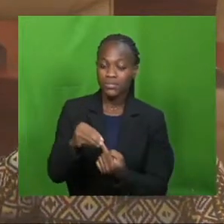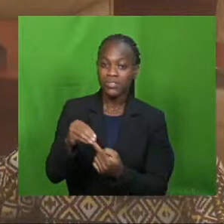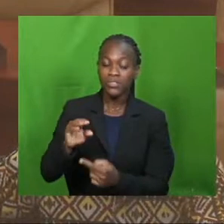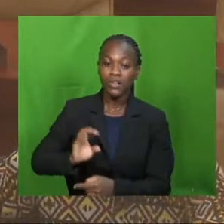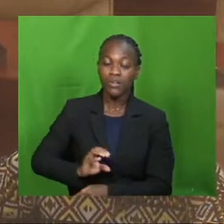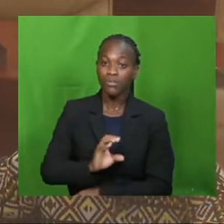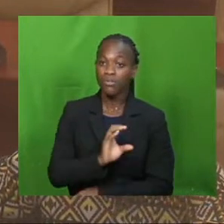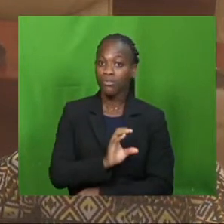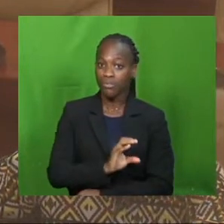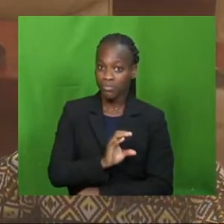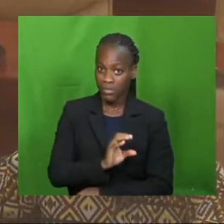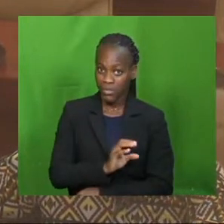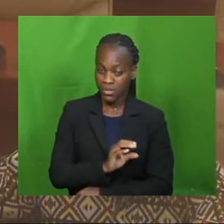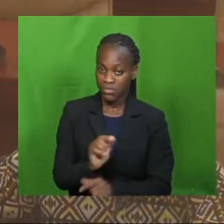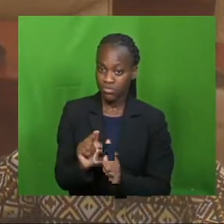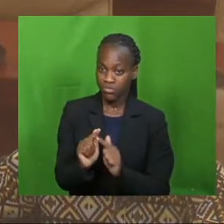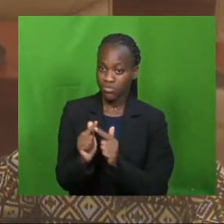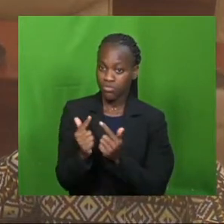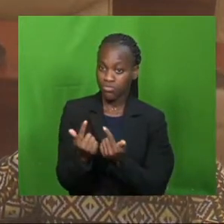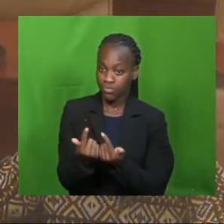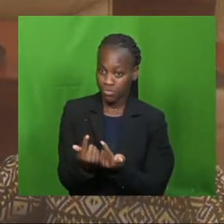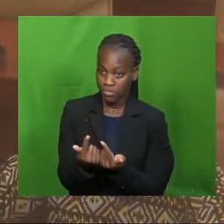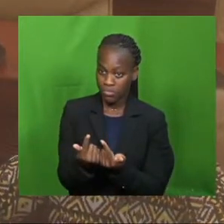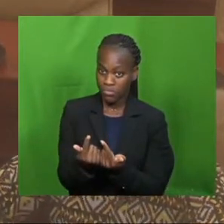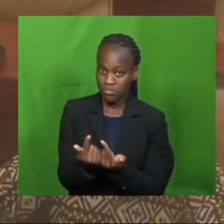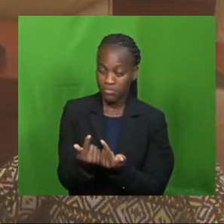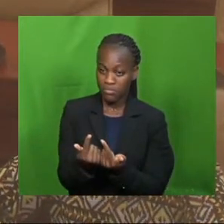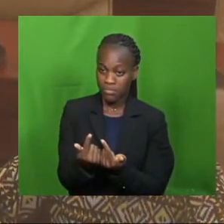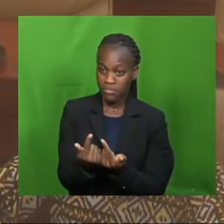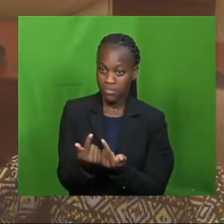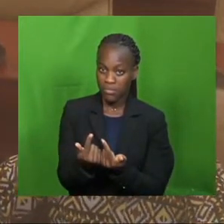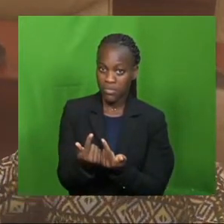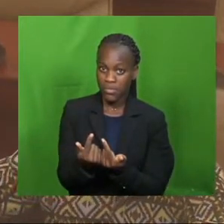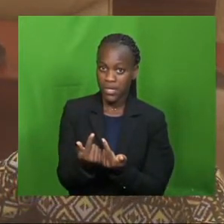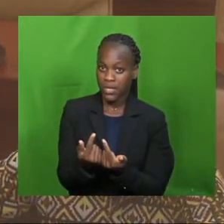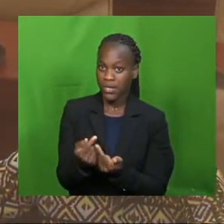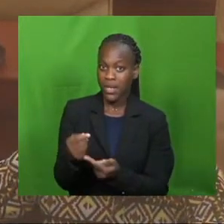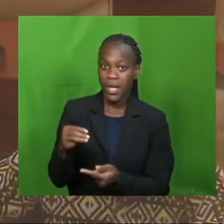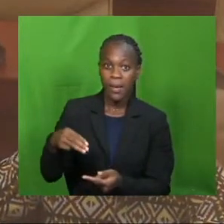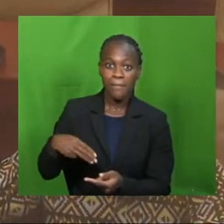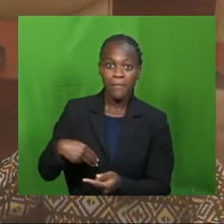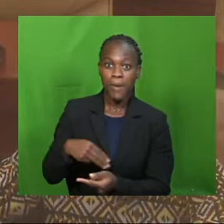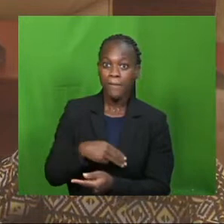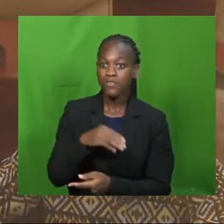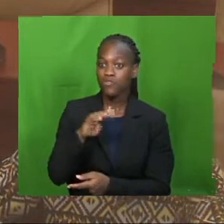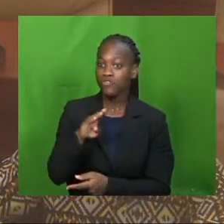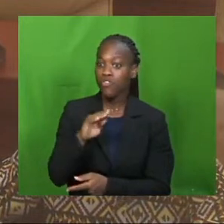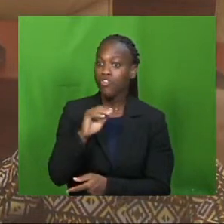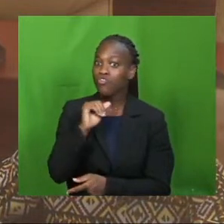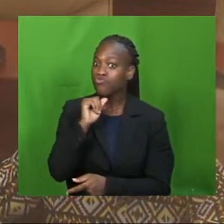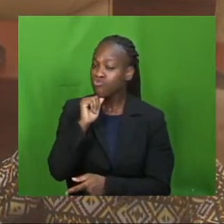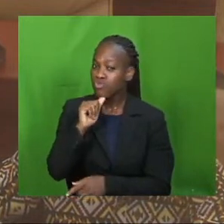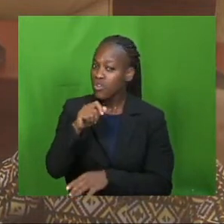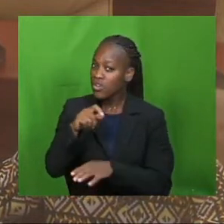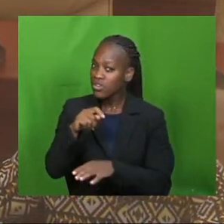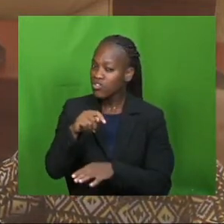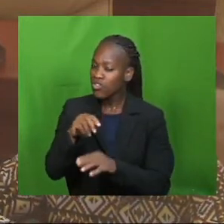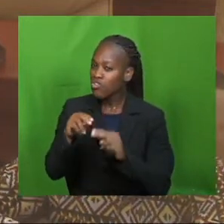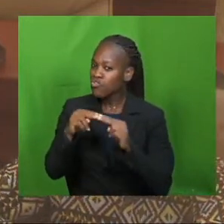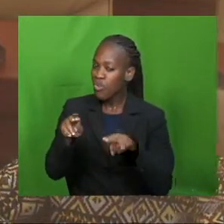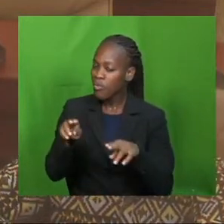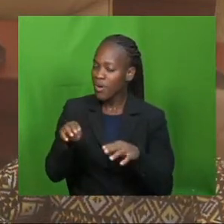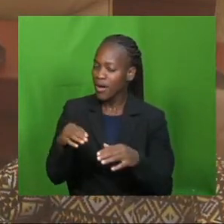committee formed, and the membership was limited to that number. So it wasn't the traditional committee, health